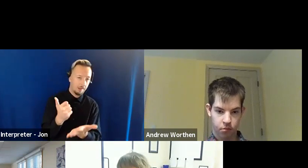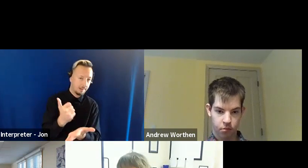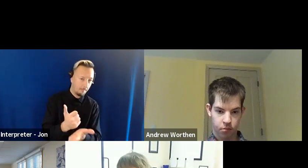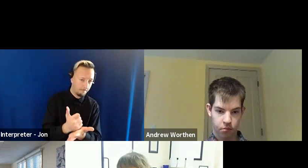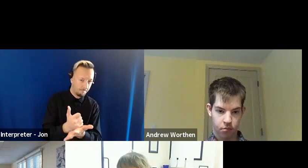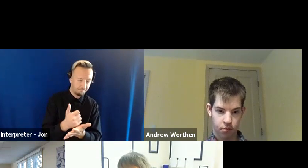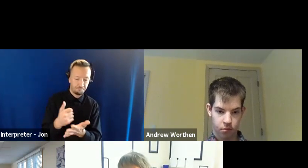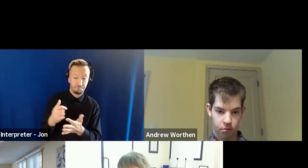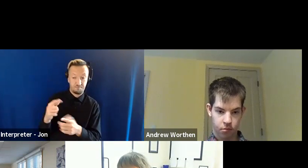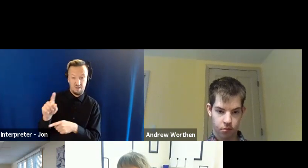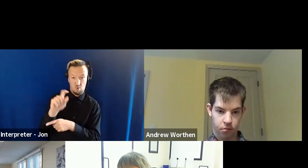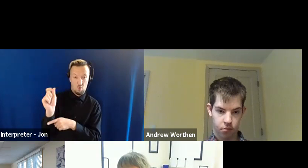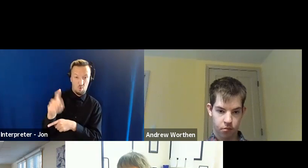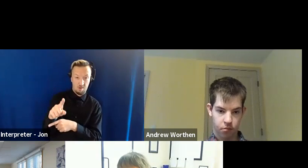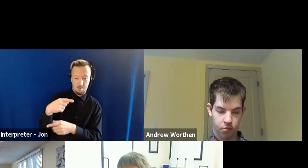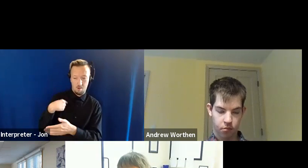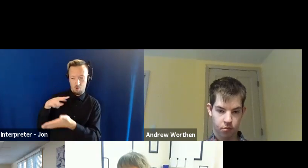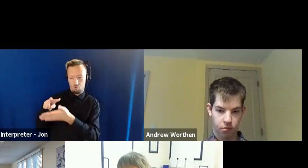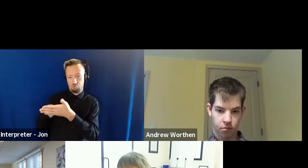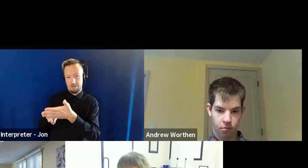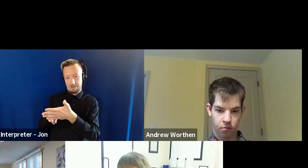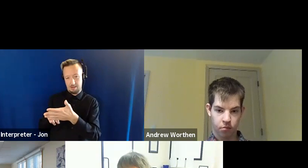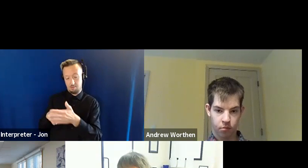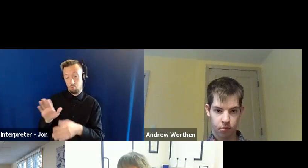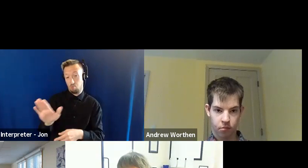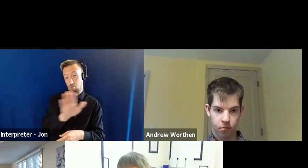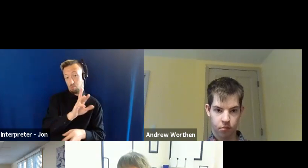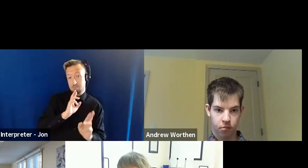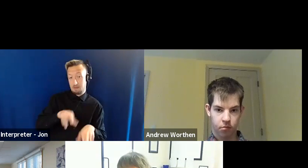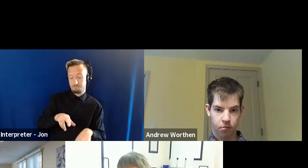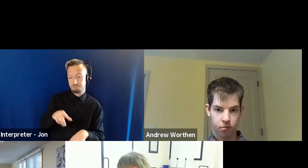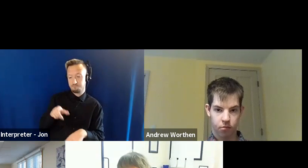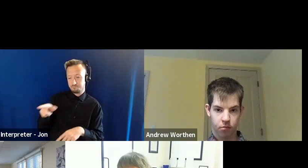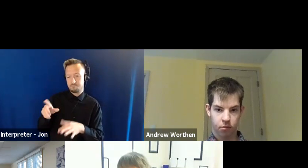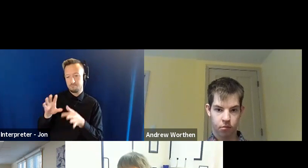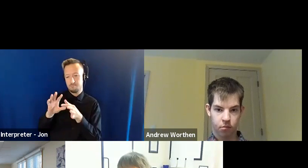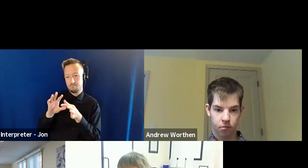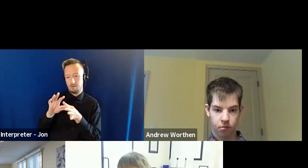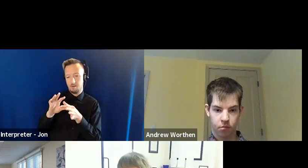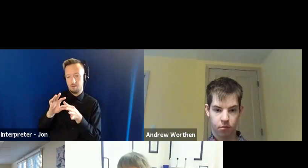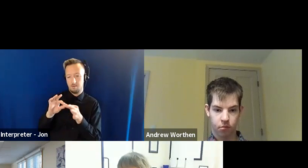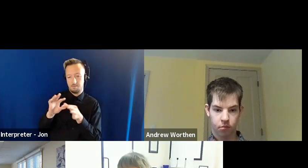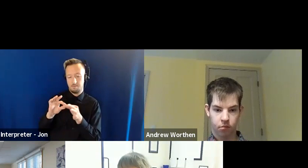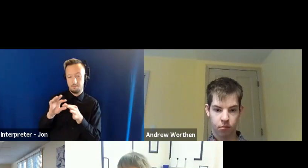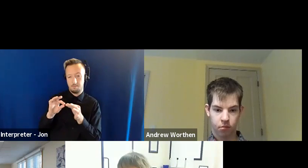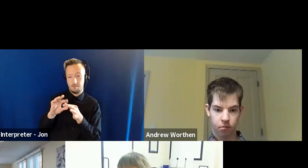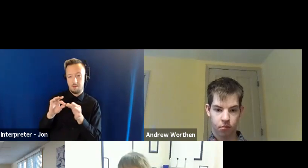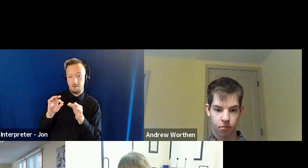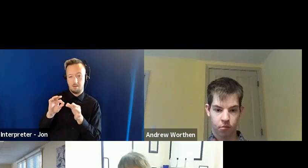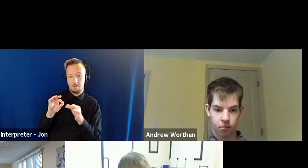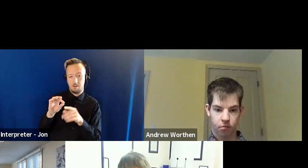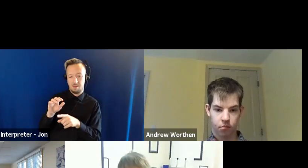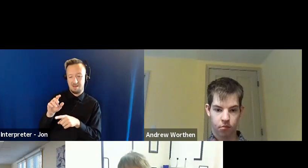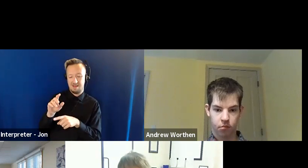I'll read the question, and I'm not sure how they can respond, but they said, can I comment on this question? How people